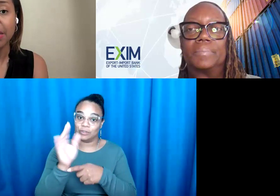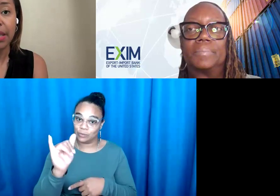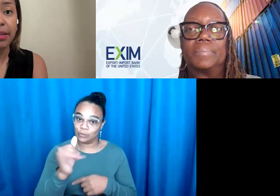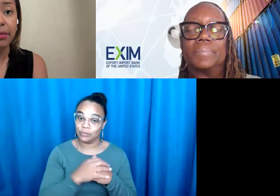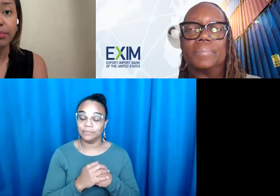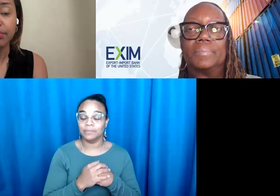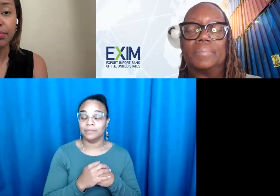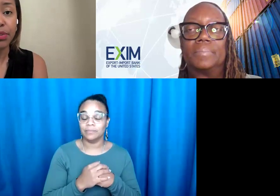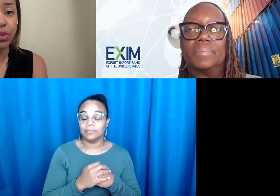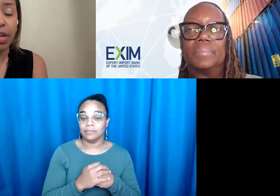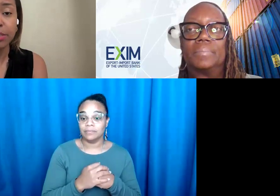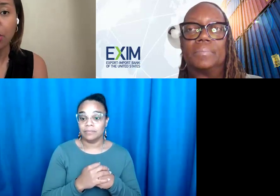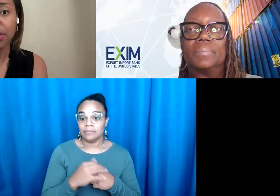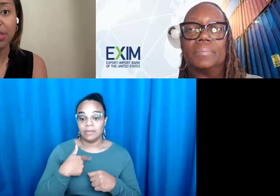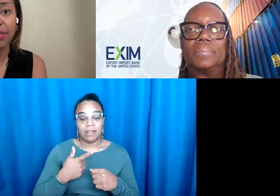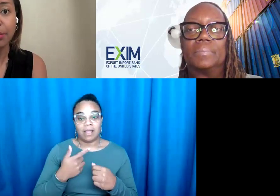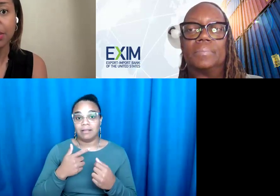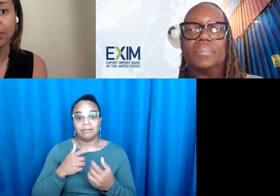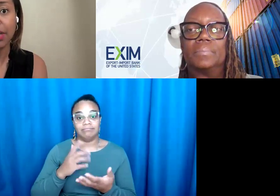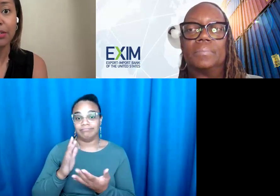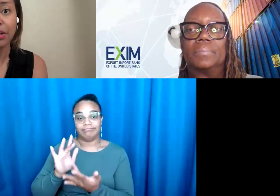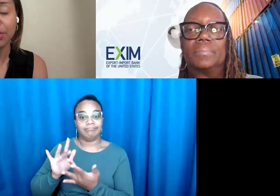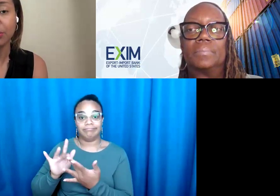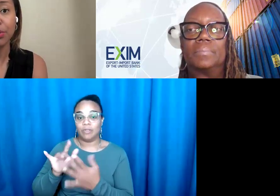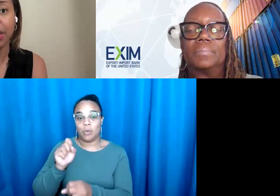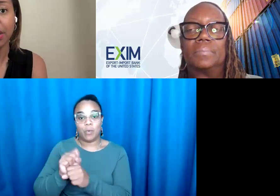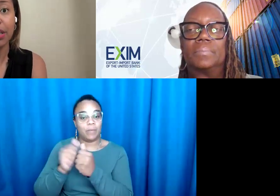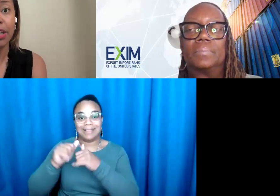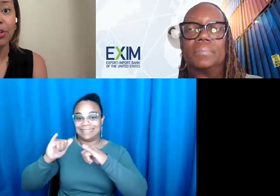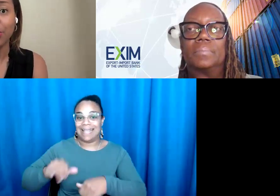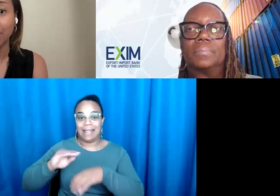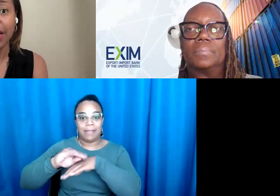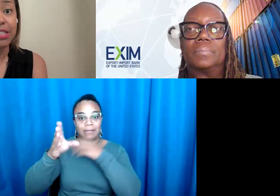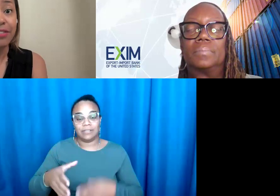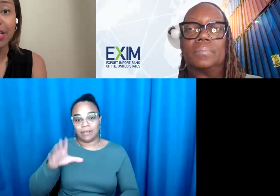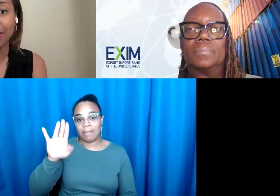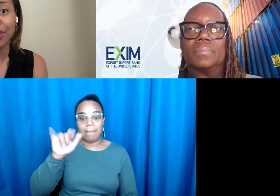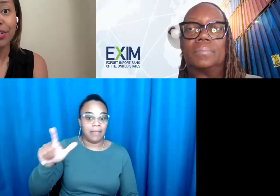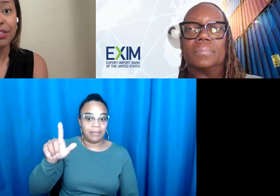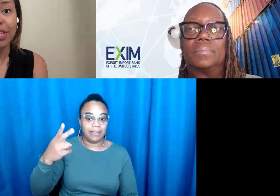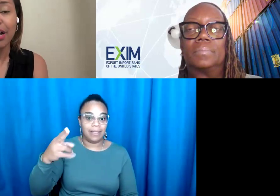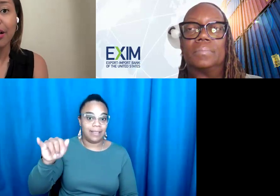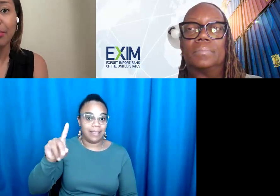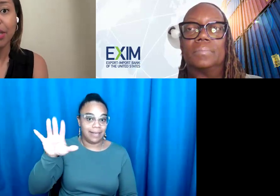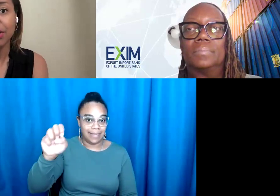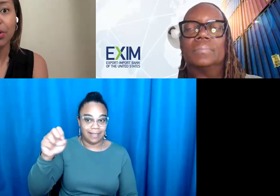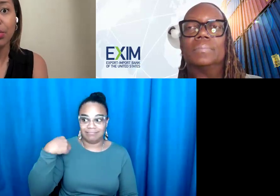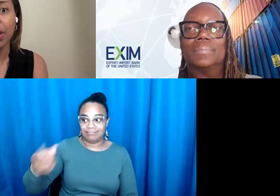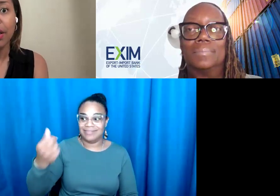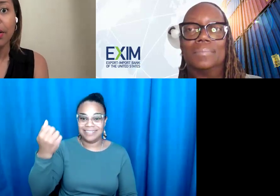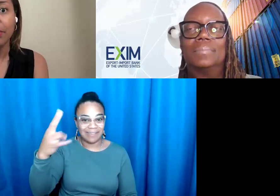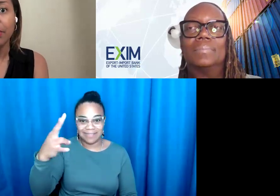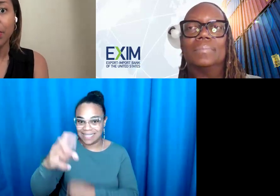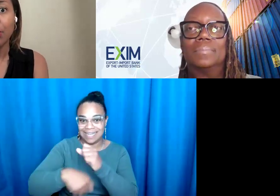I've had my same small business development center counselor, Mr. Bill Hitty, for the last 17 years.